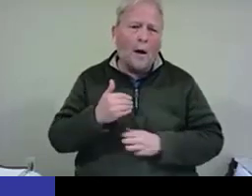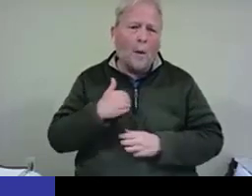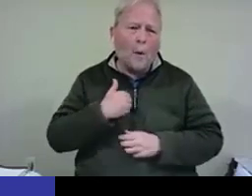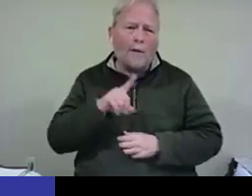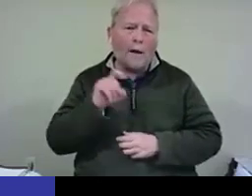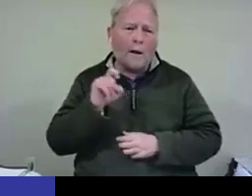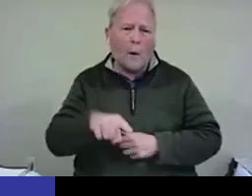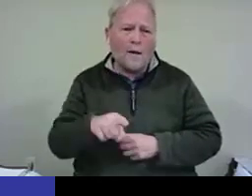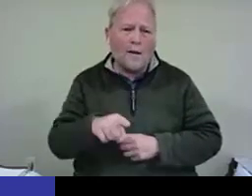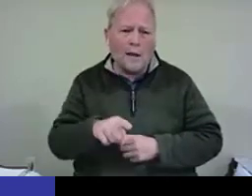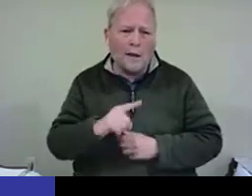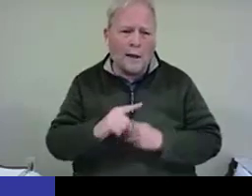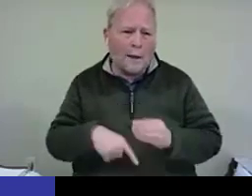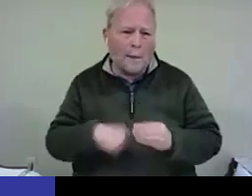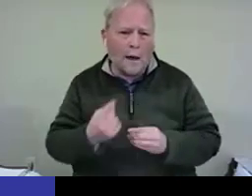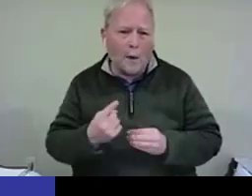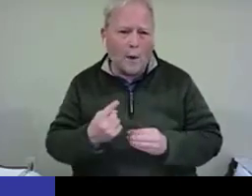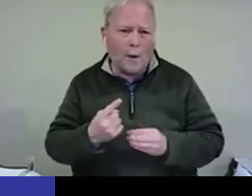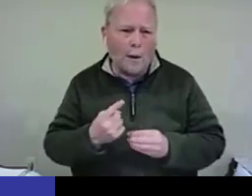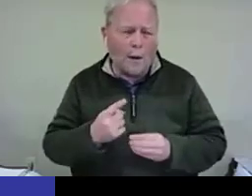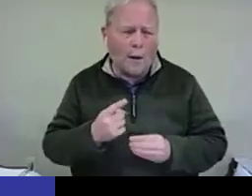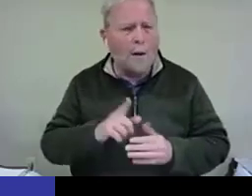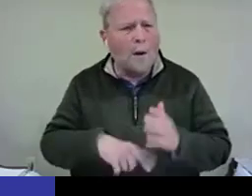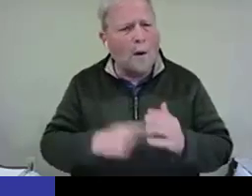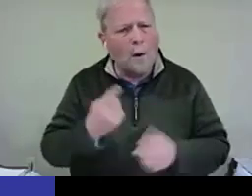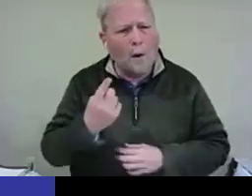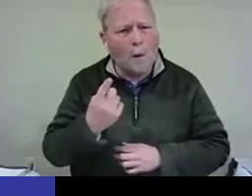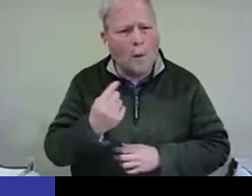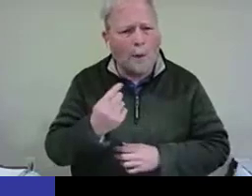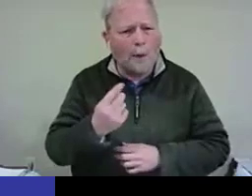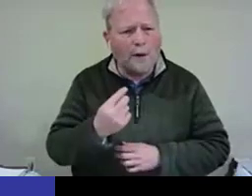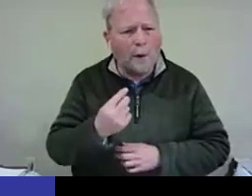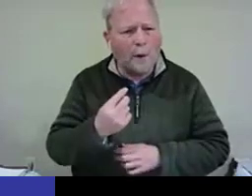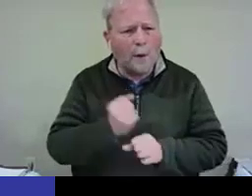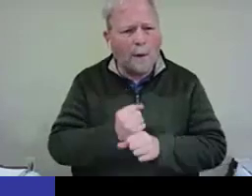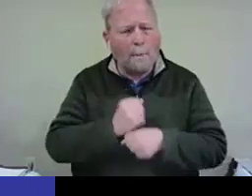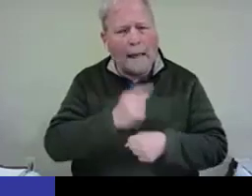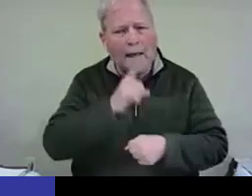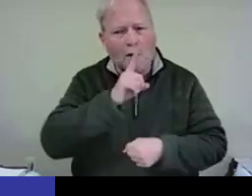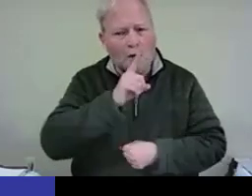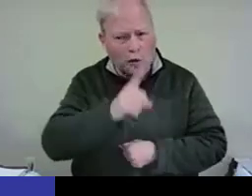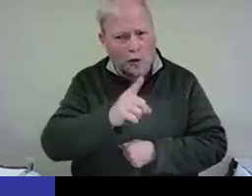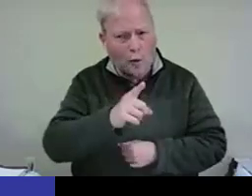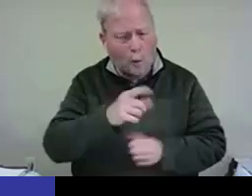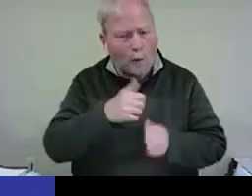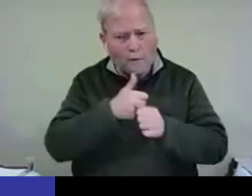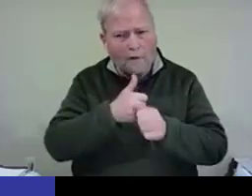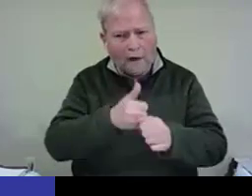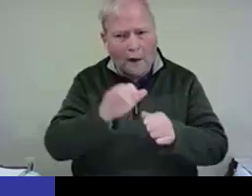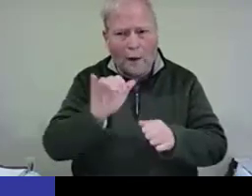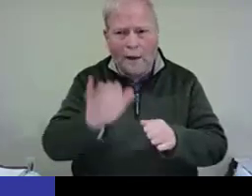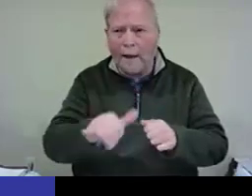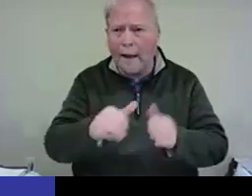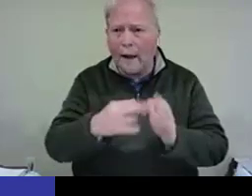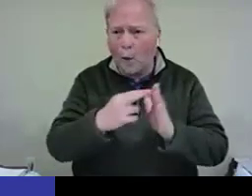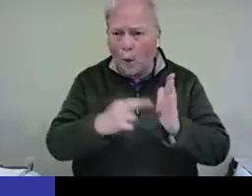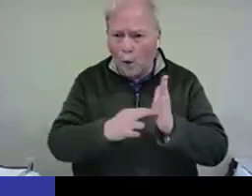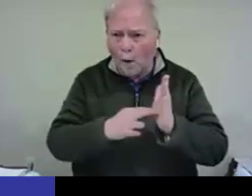do we do to ensure that this part of the rule is being followed and that's being implemented with